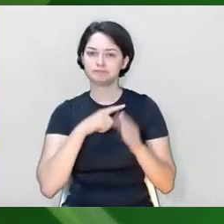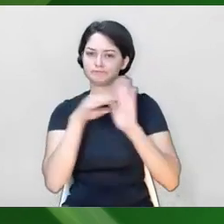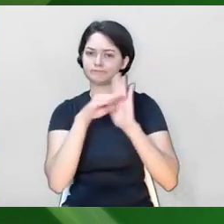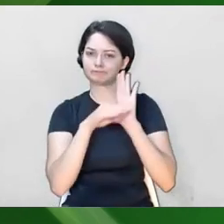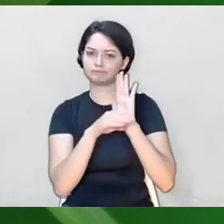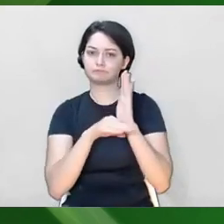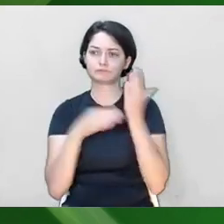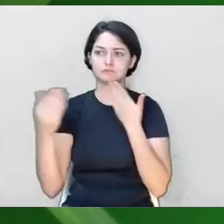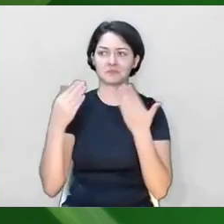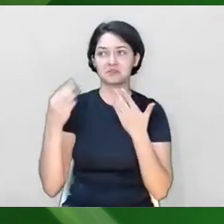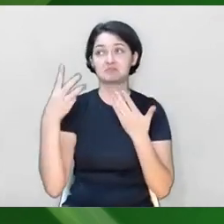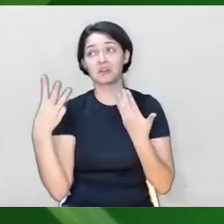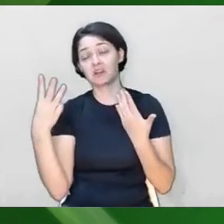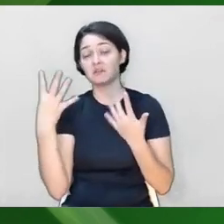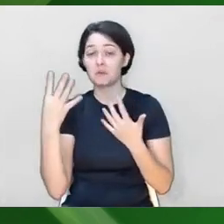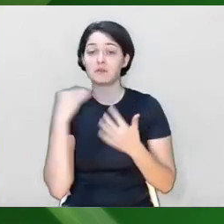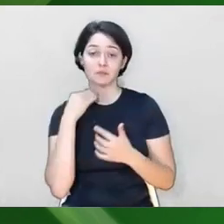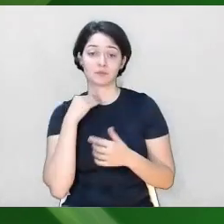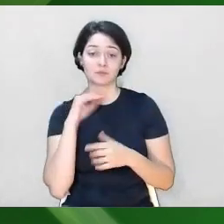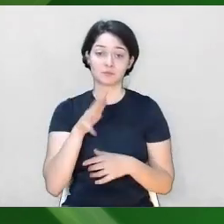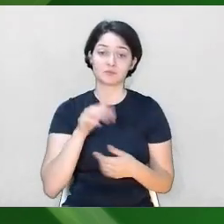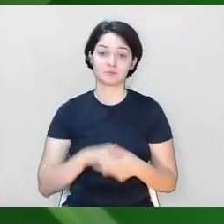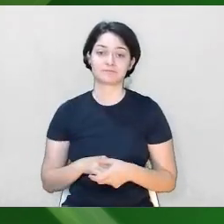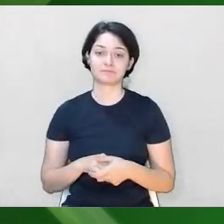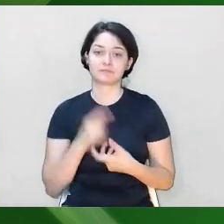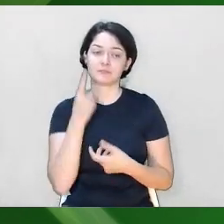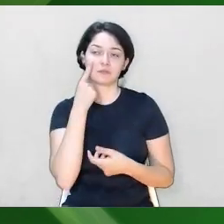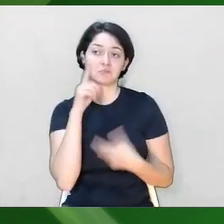table where he can compare 2 or 3 banks to